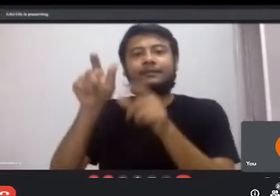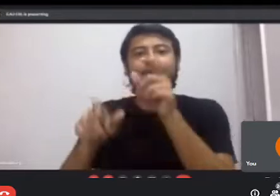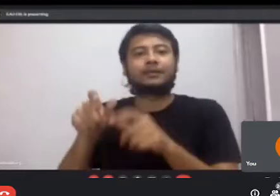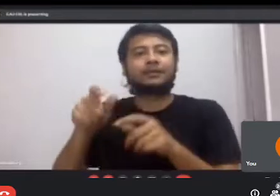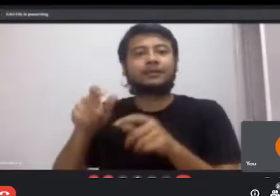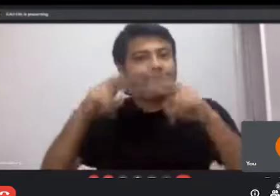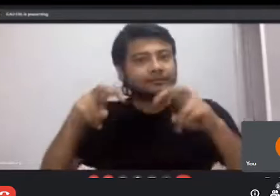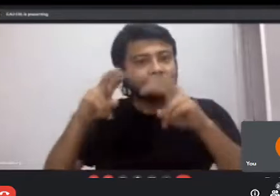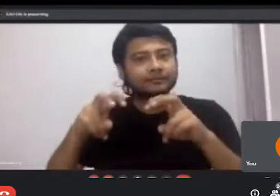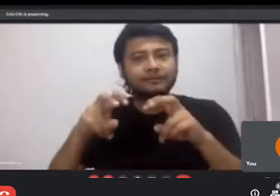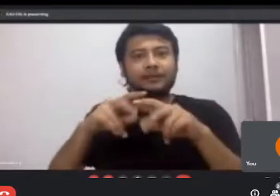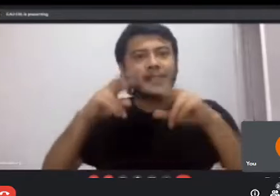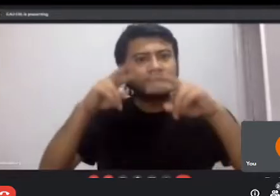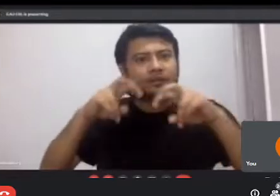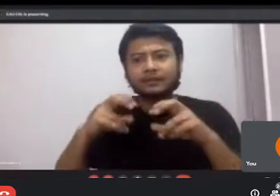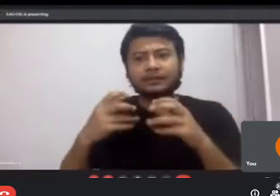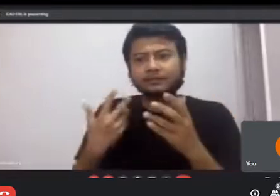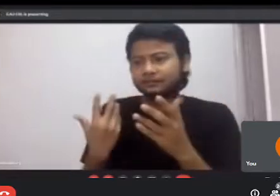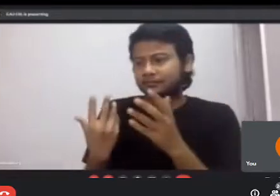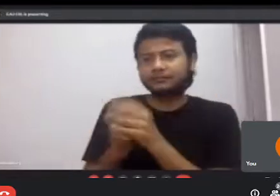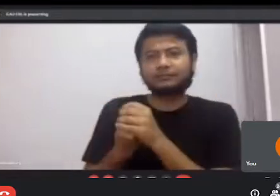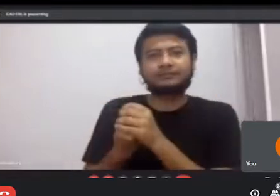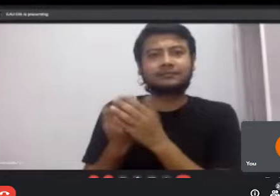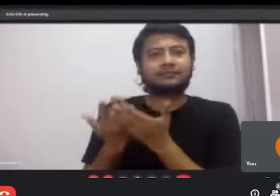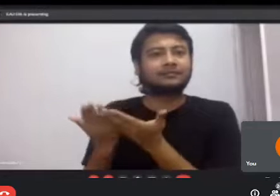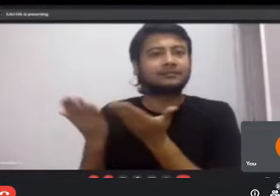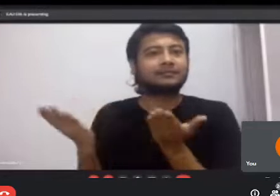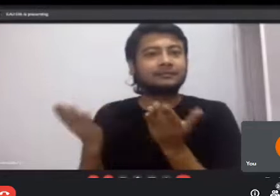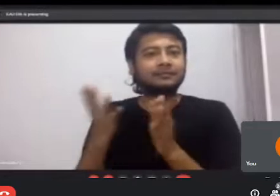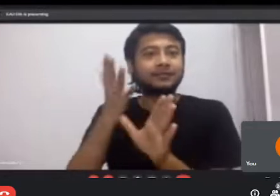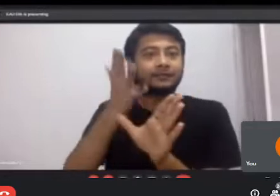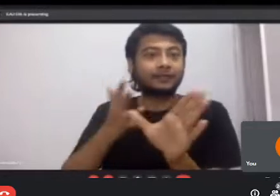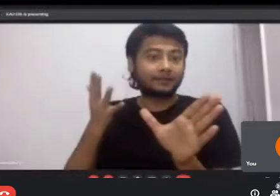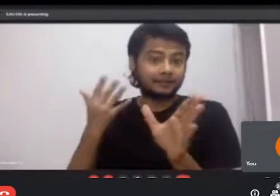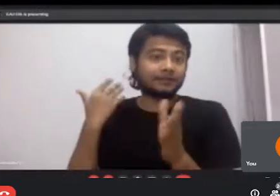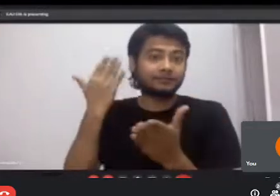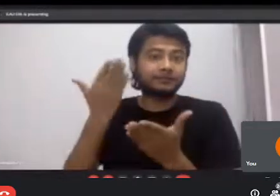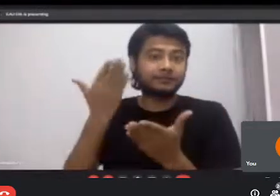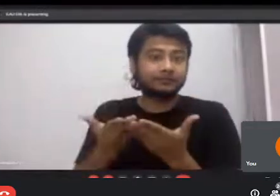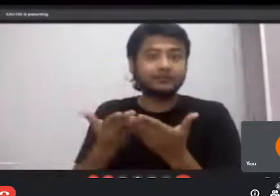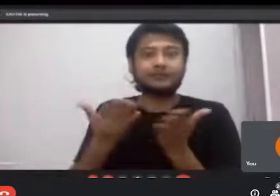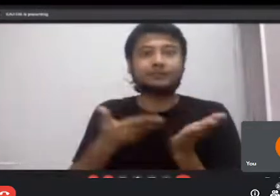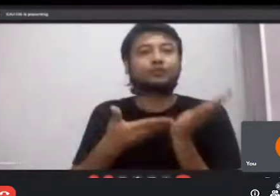over the past 5 years. Next slide.